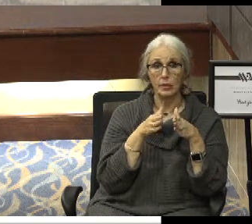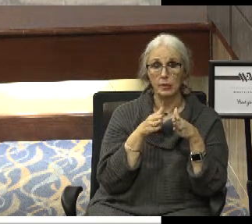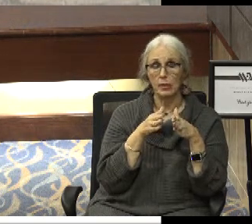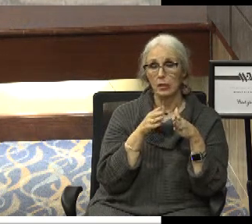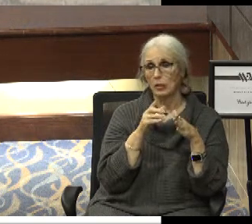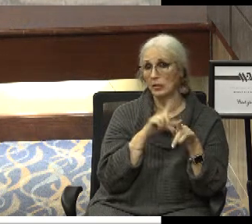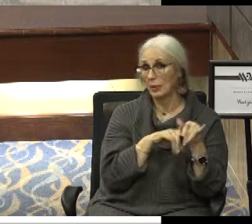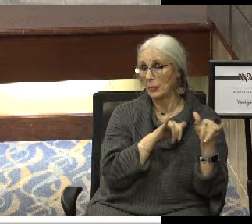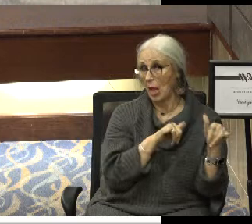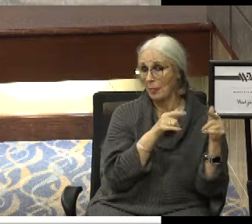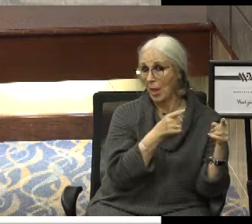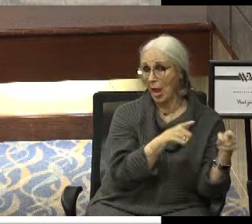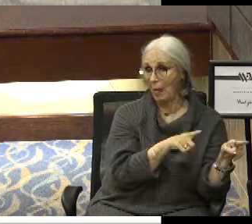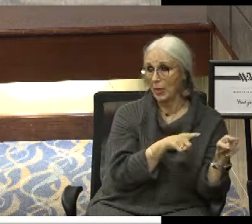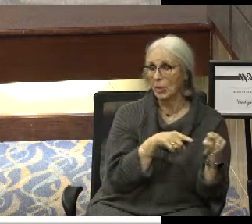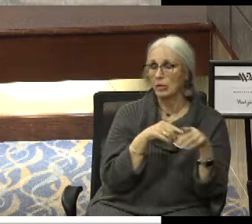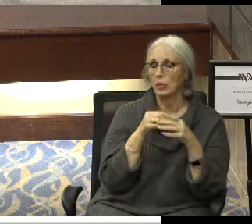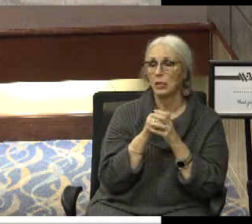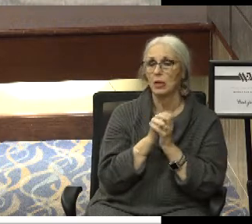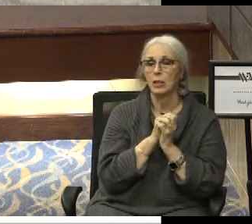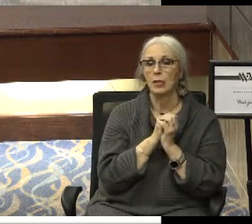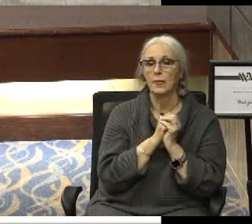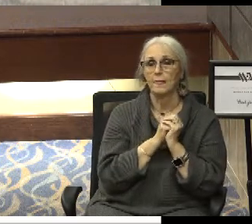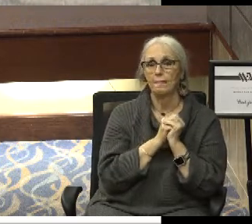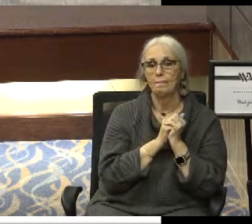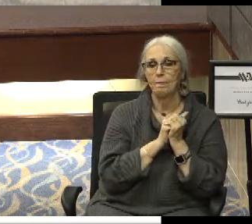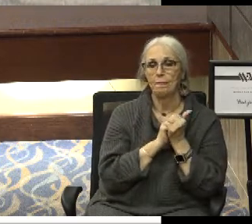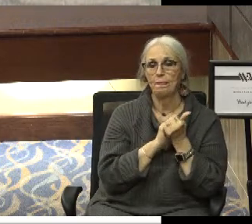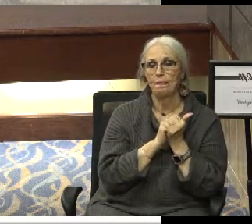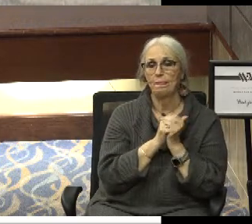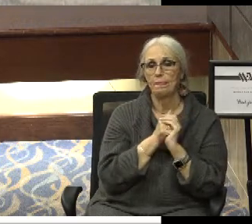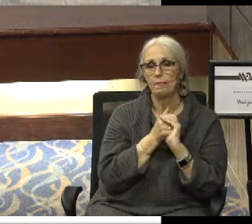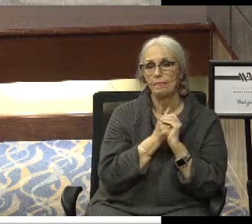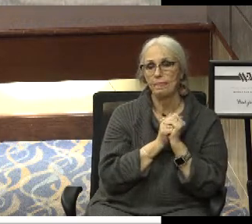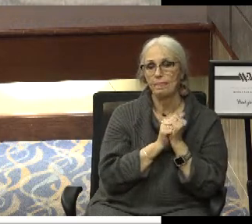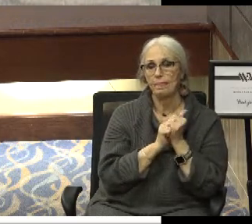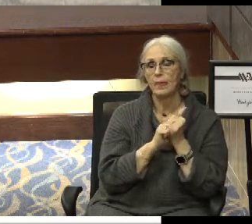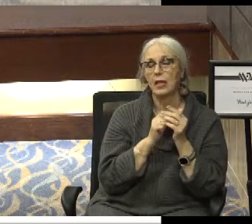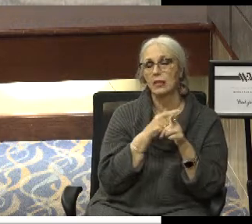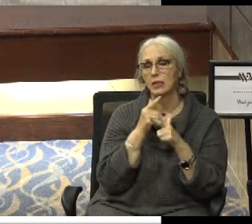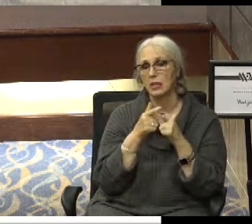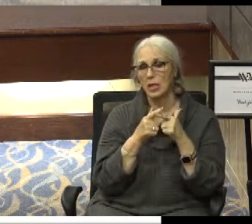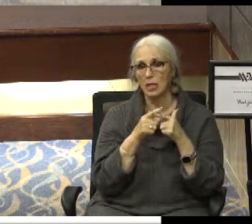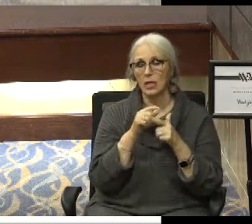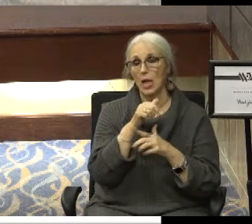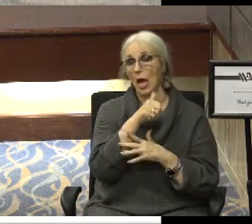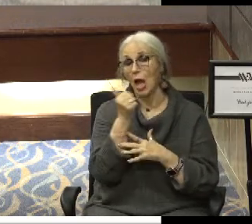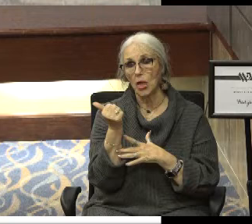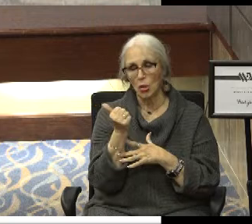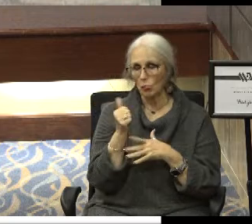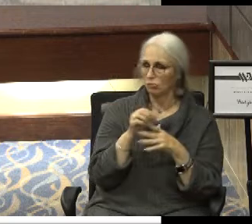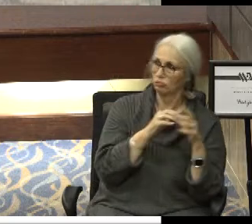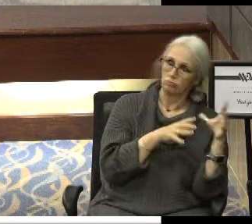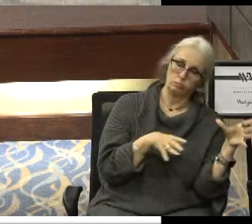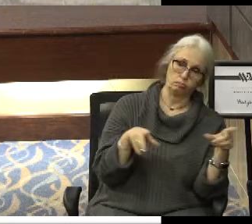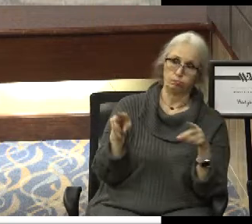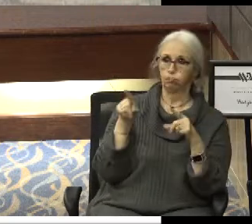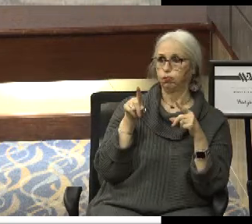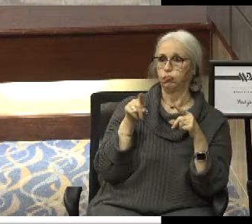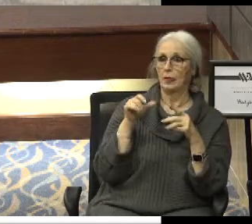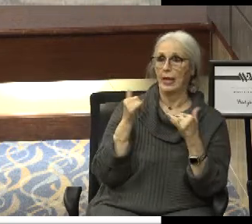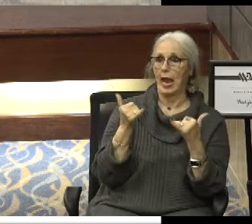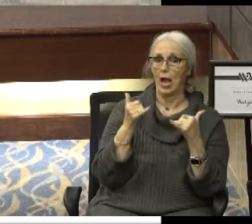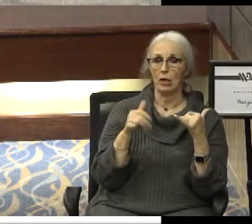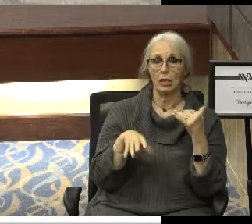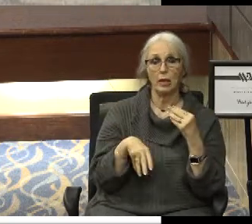occurring, the prospect for the pavilion came to light. And in addition to moving